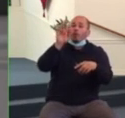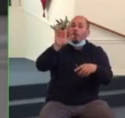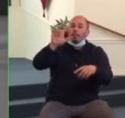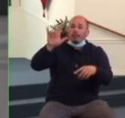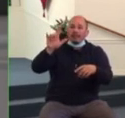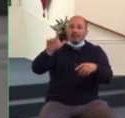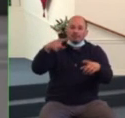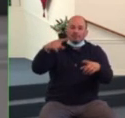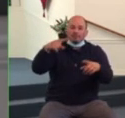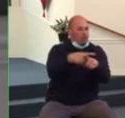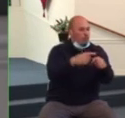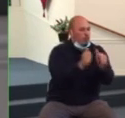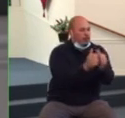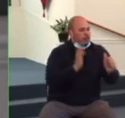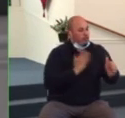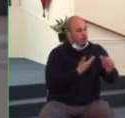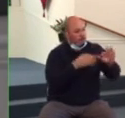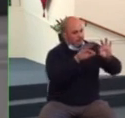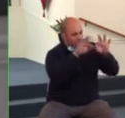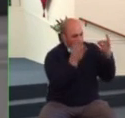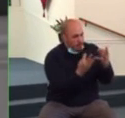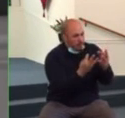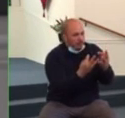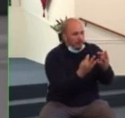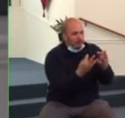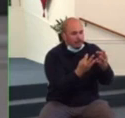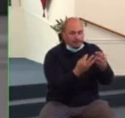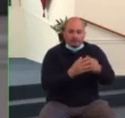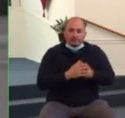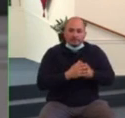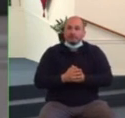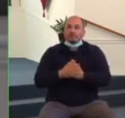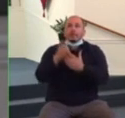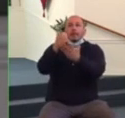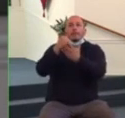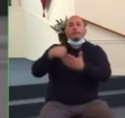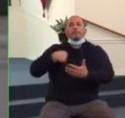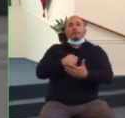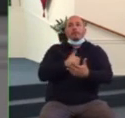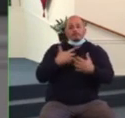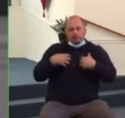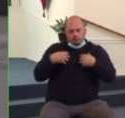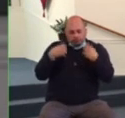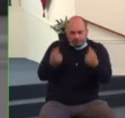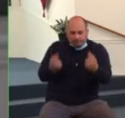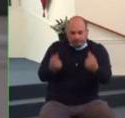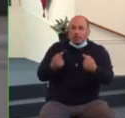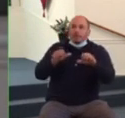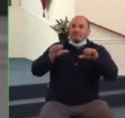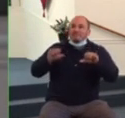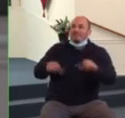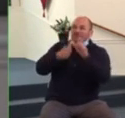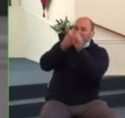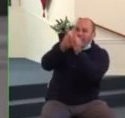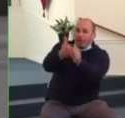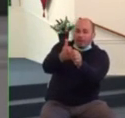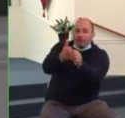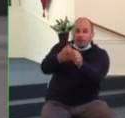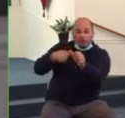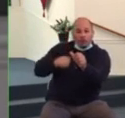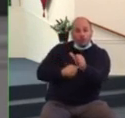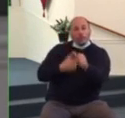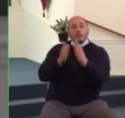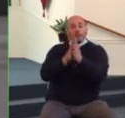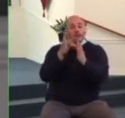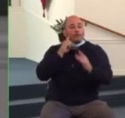we pray for one another. We pray for ourselves and for our church today. We ask that you would work powerfully within us to do whatever it is you have in